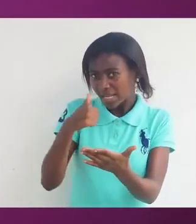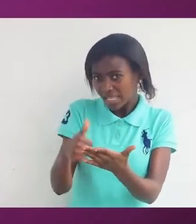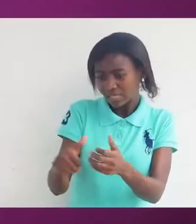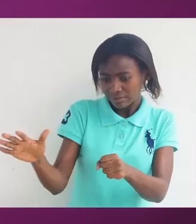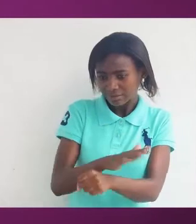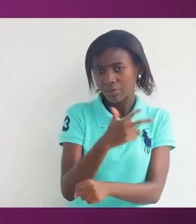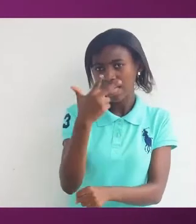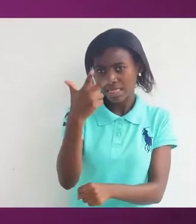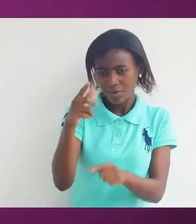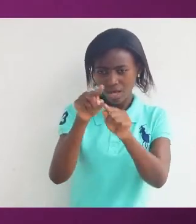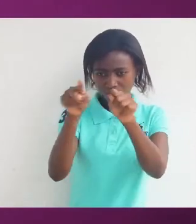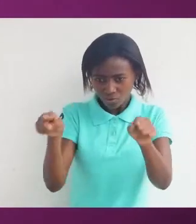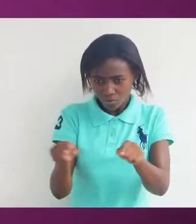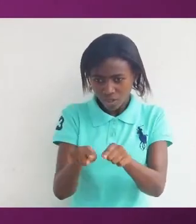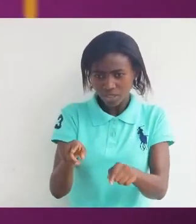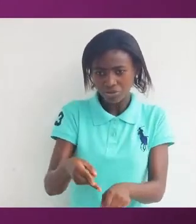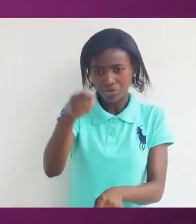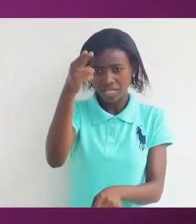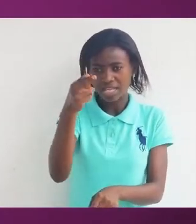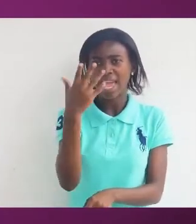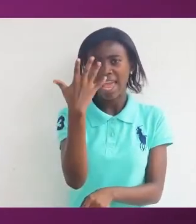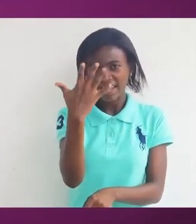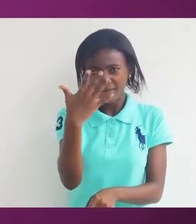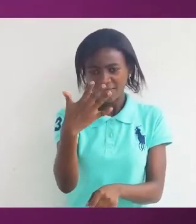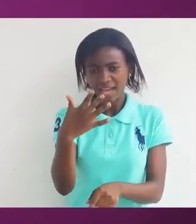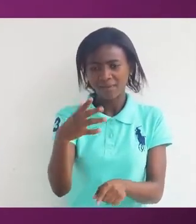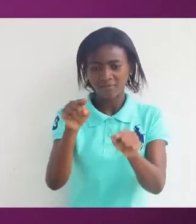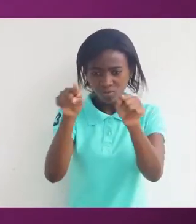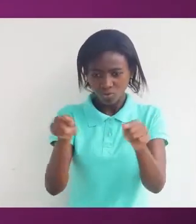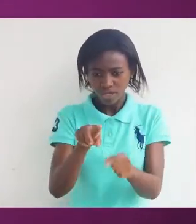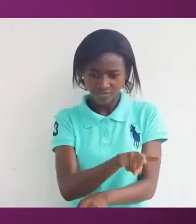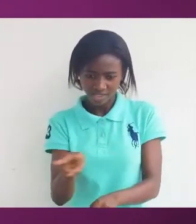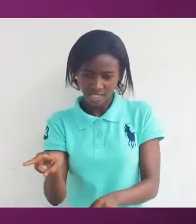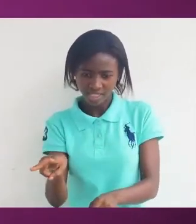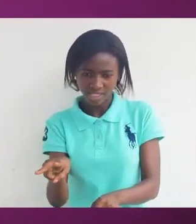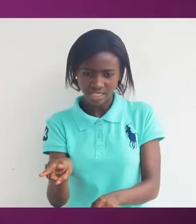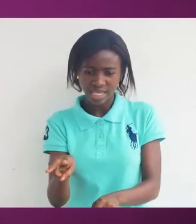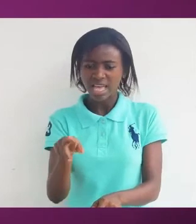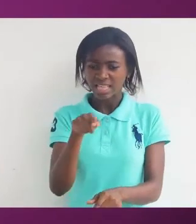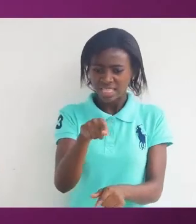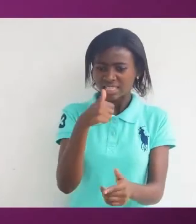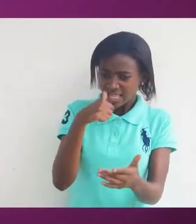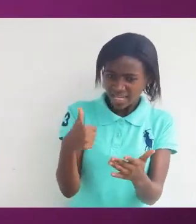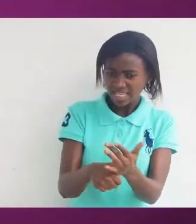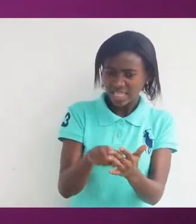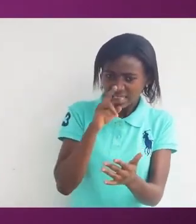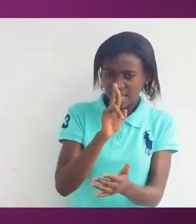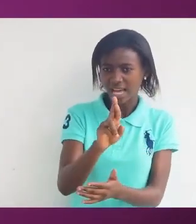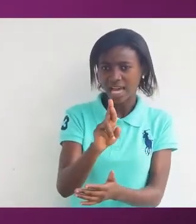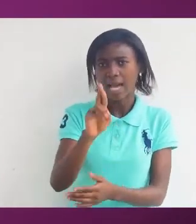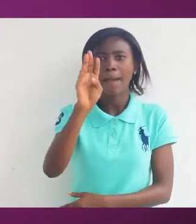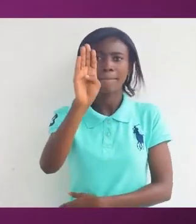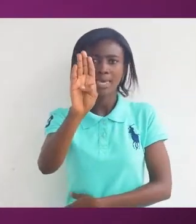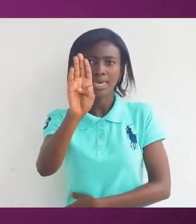squares horizontally and 5 squares vertically. These letter forms are